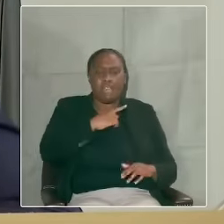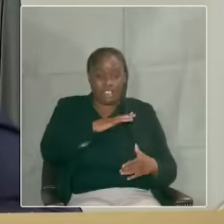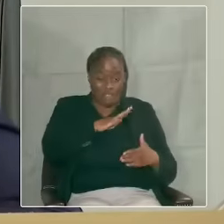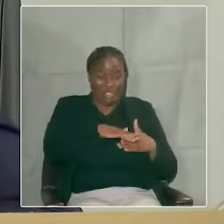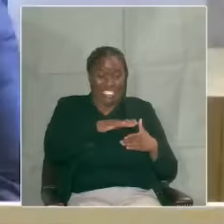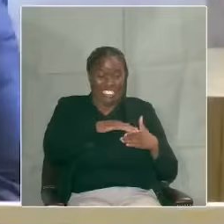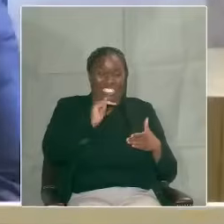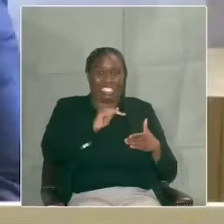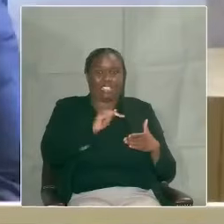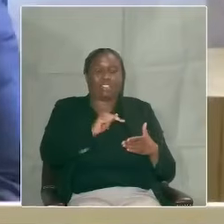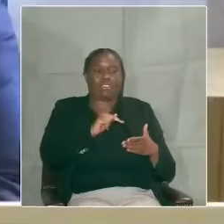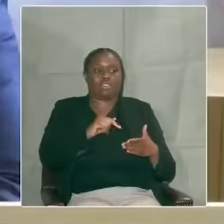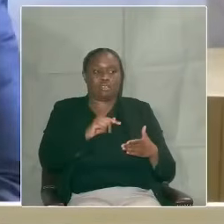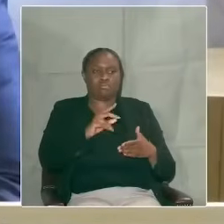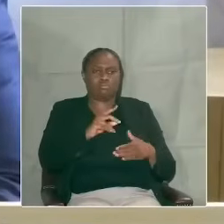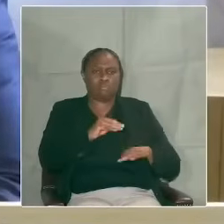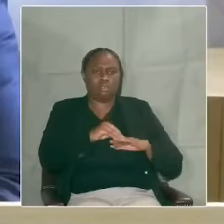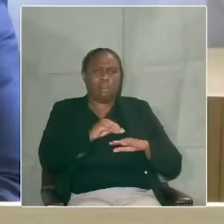Okay.